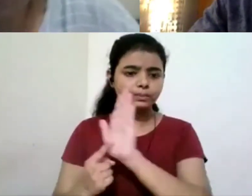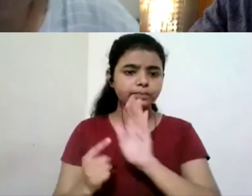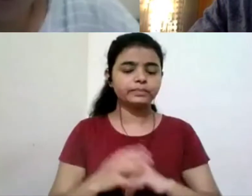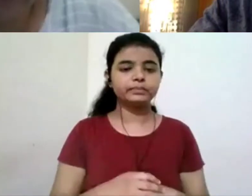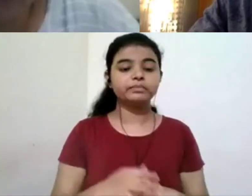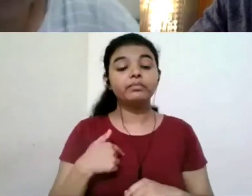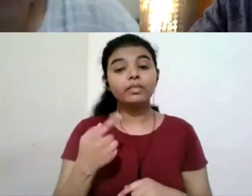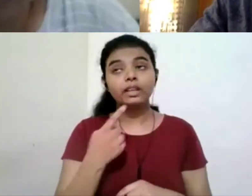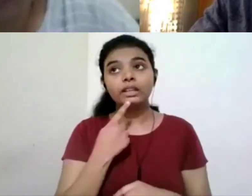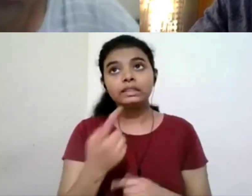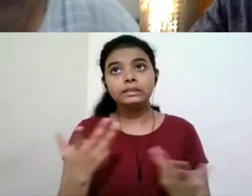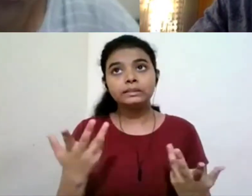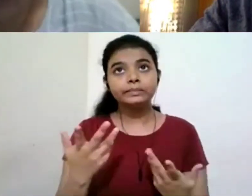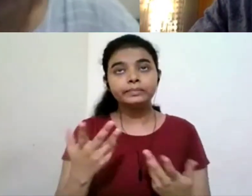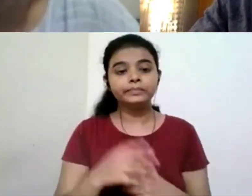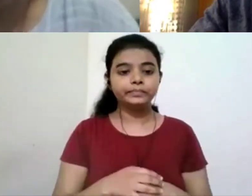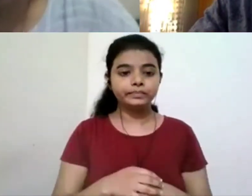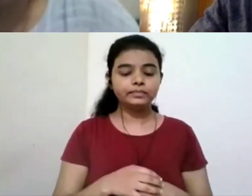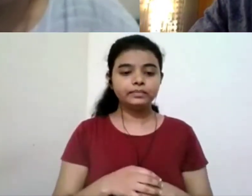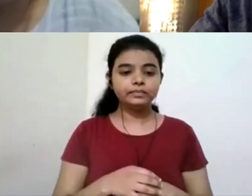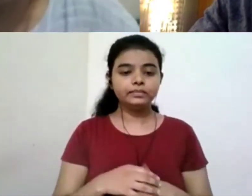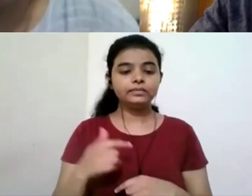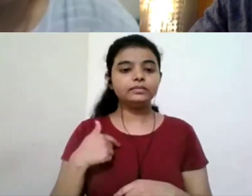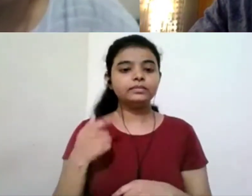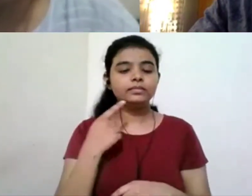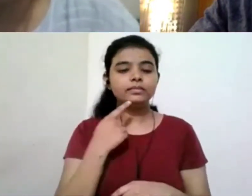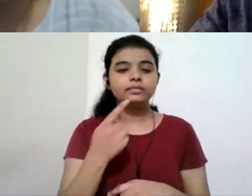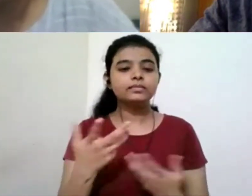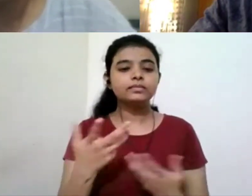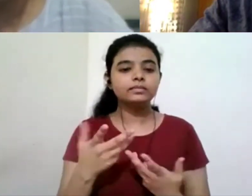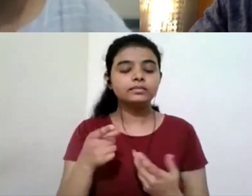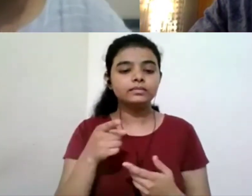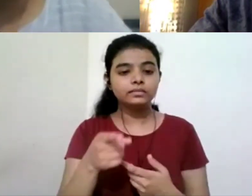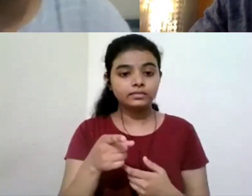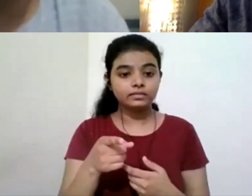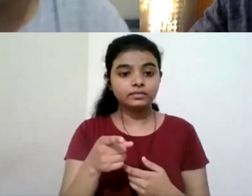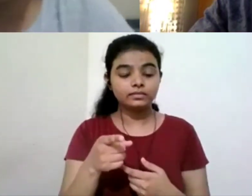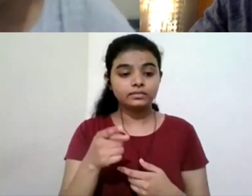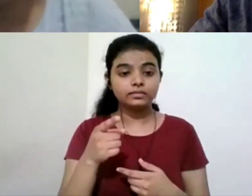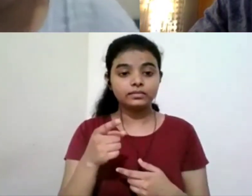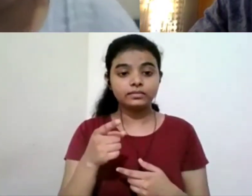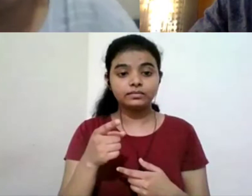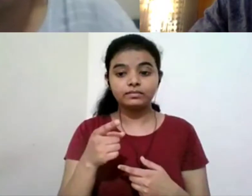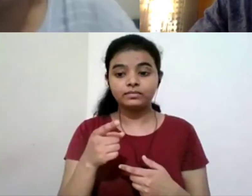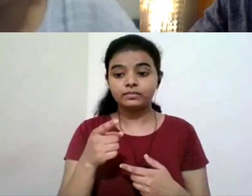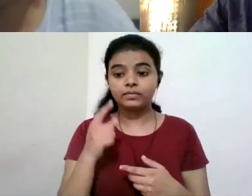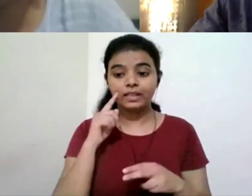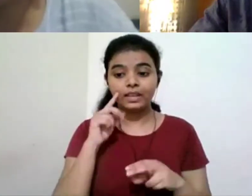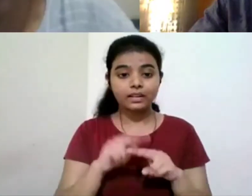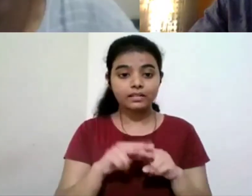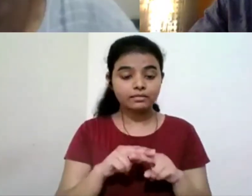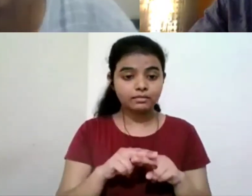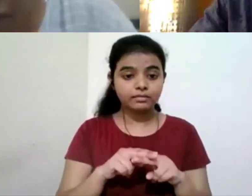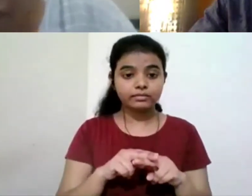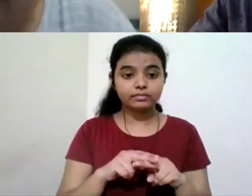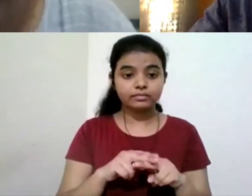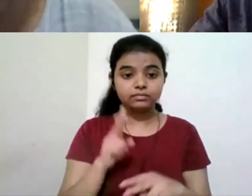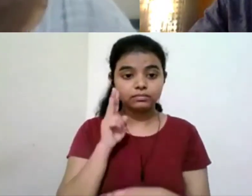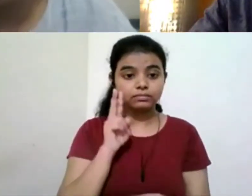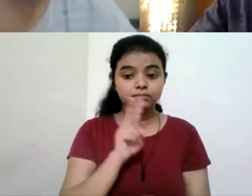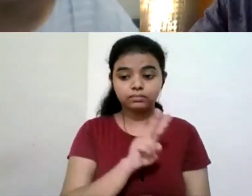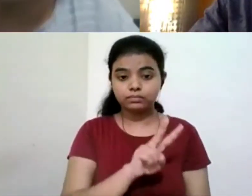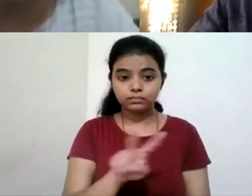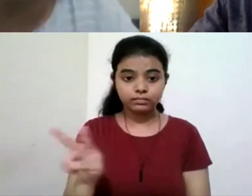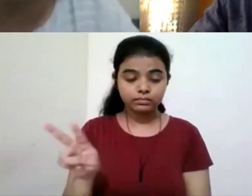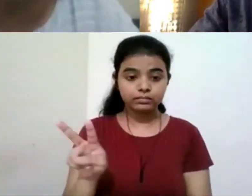Like, see, one of the reasons why I'm sort of speaking in terms of that, if you look at the, even within the realm